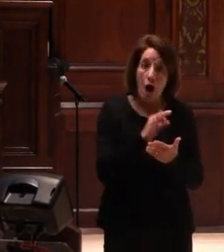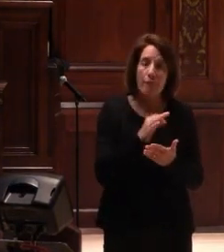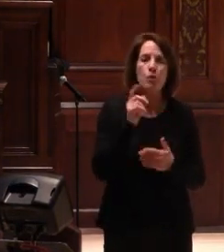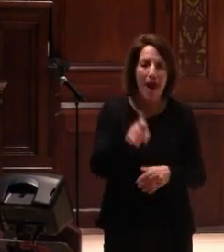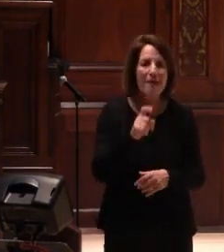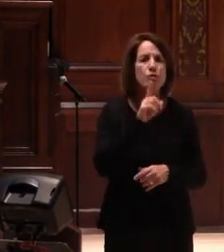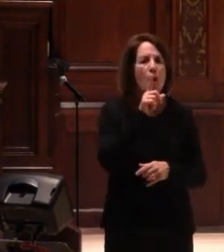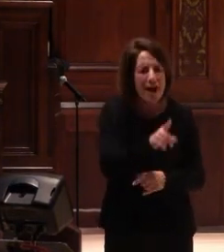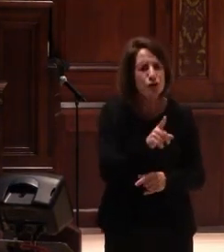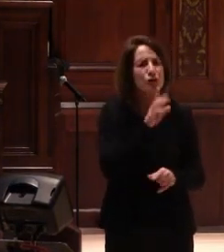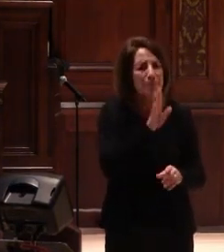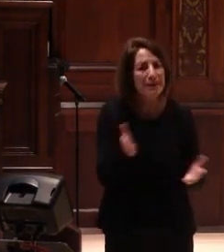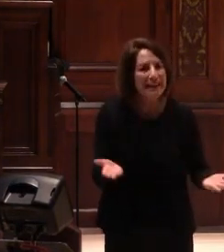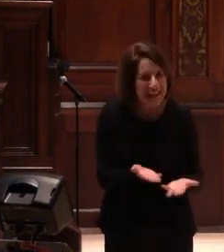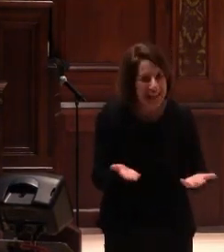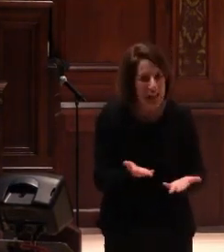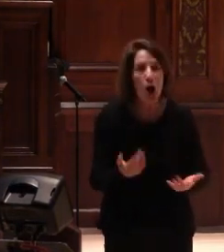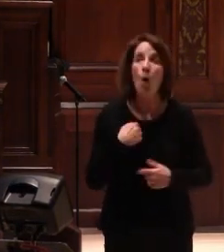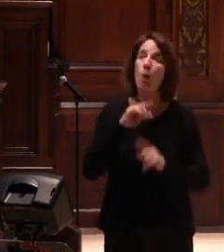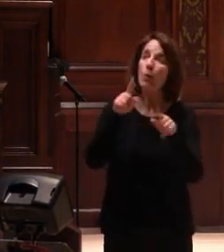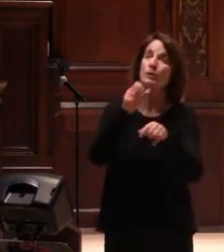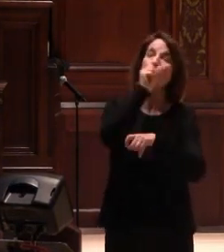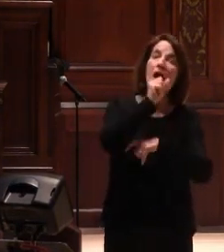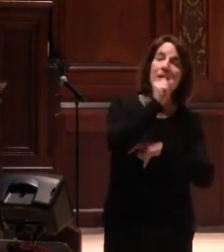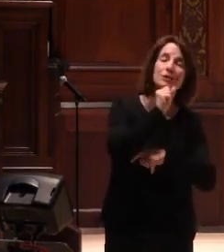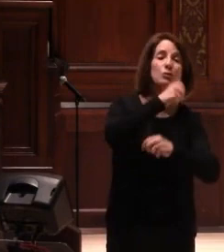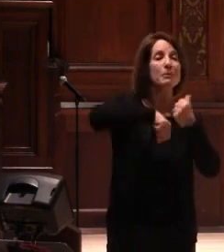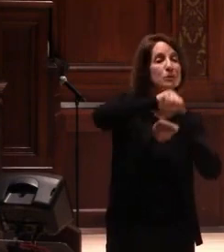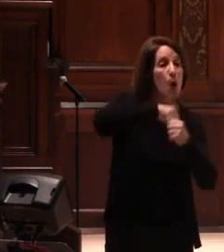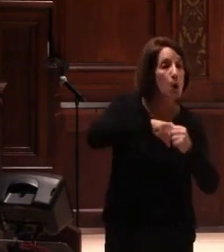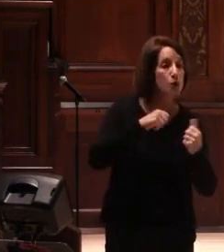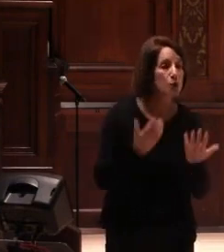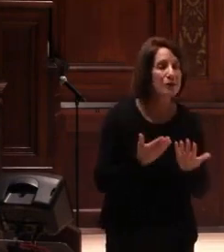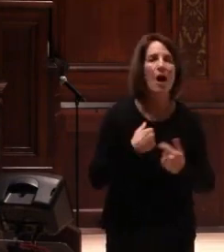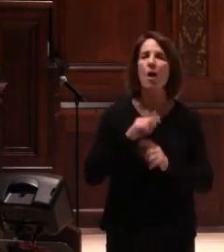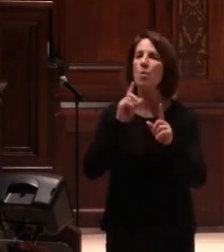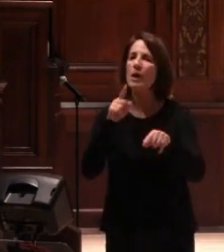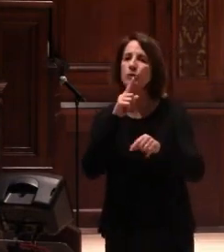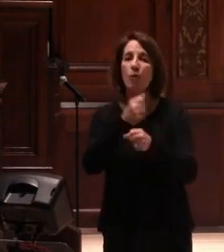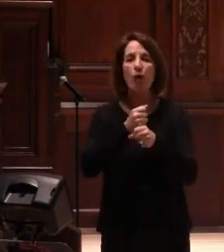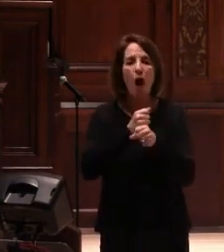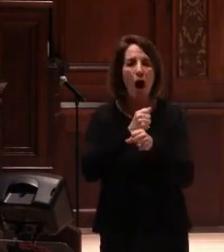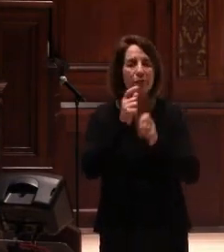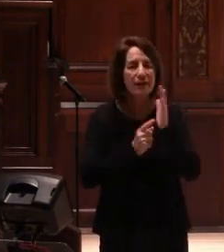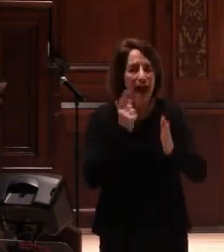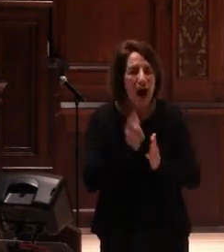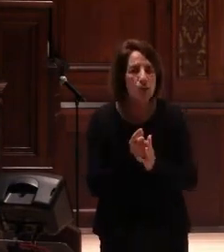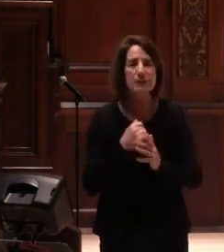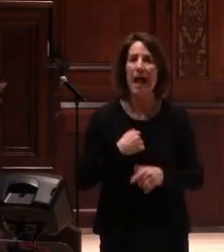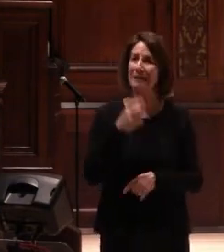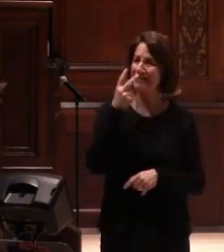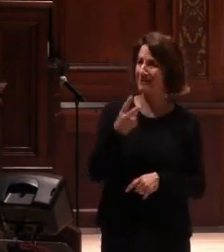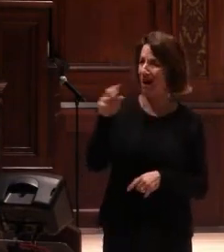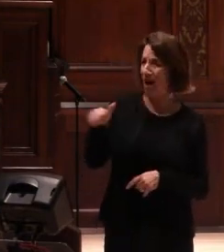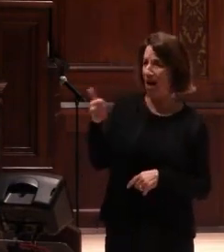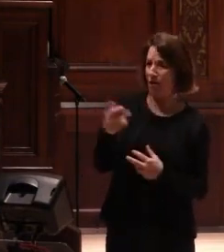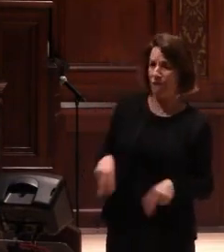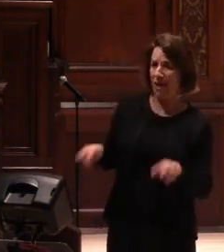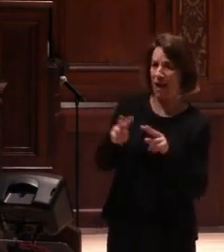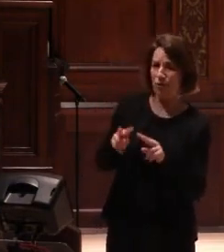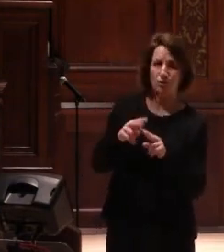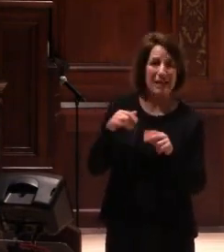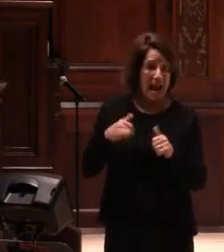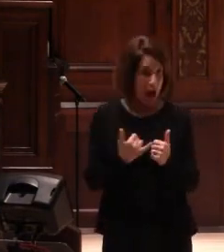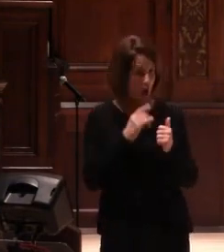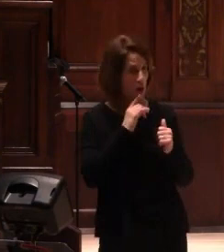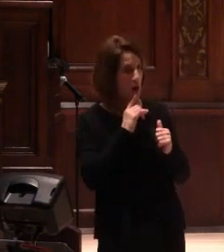went to the ice cream meetups in the summer, the fundraiser at Radio Social, and the coffee hours. I saw how the values being taught to my kids impacted